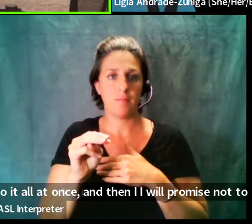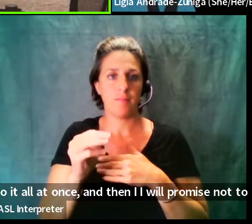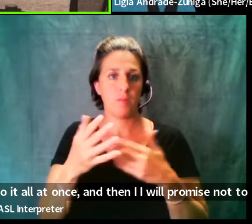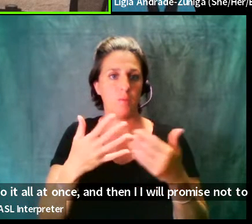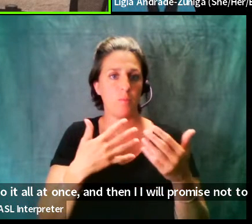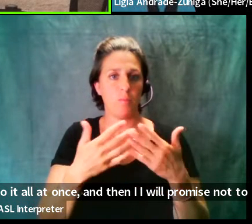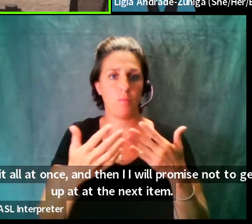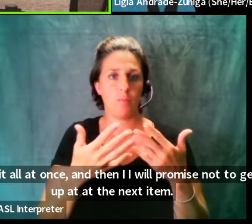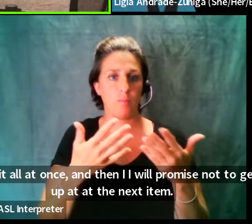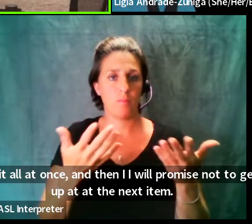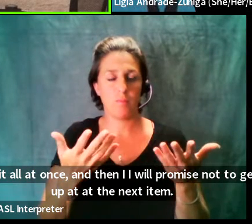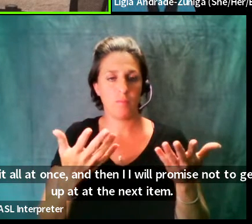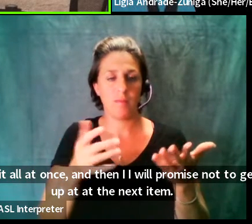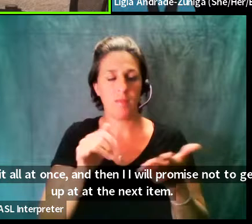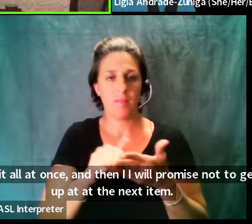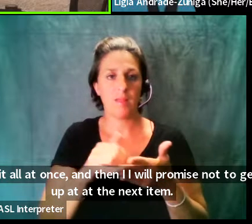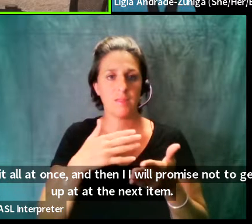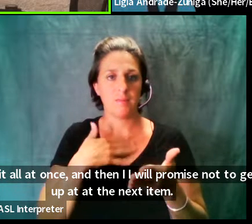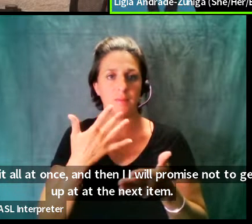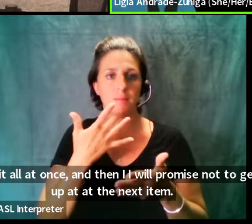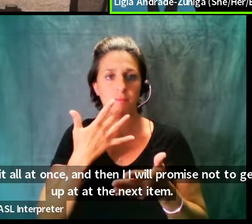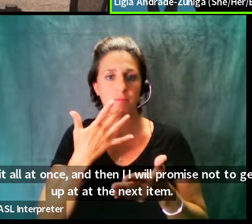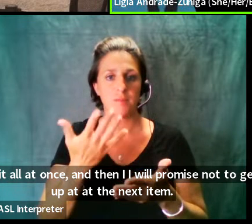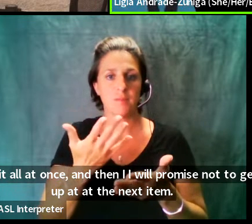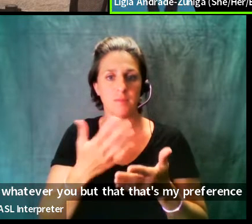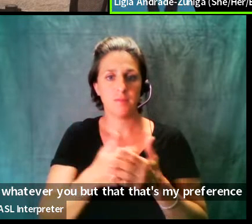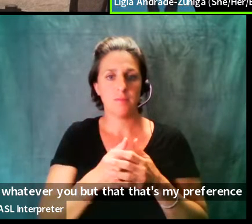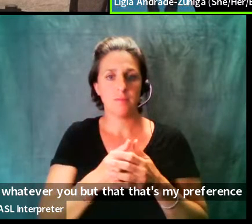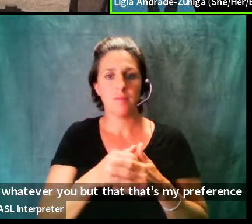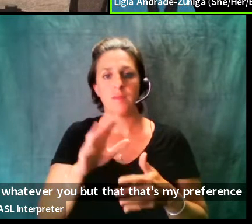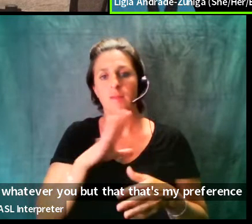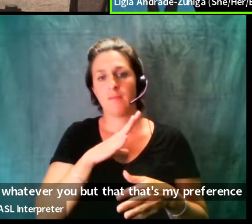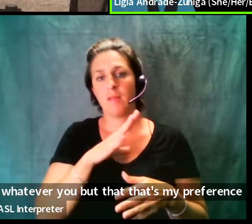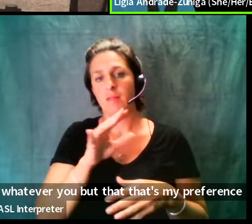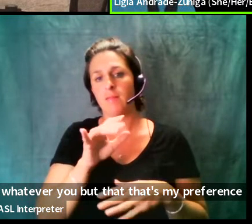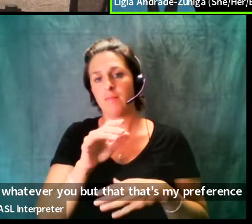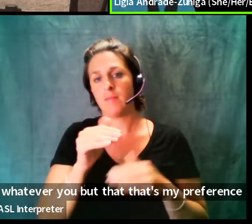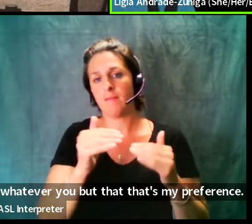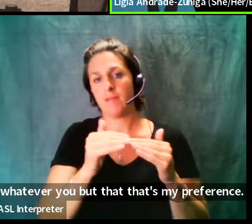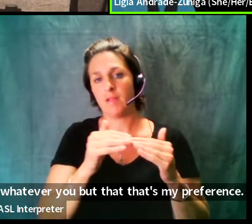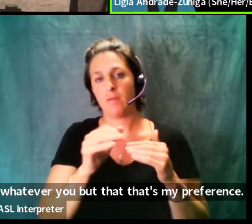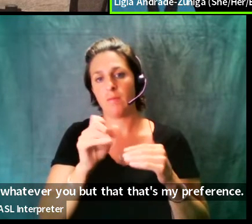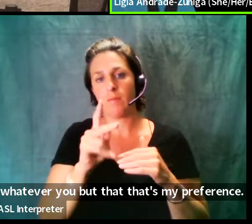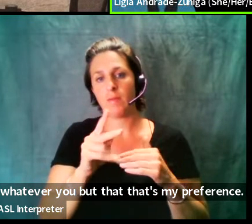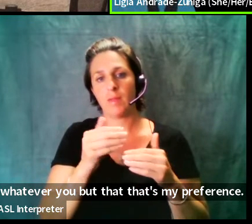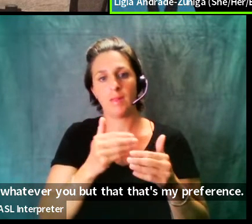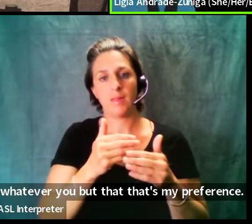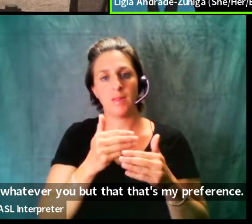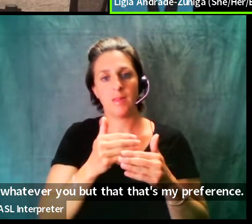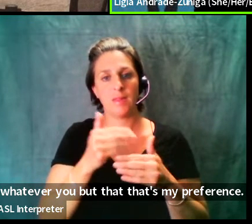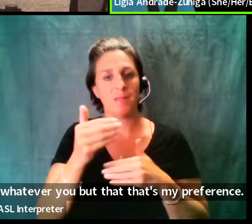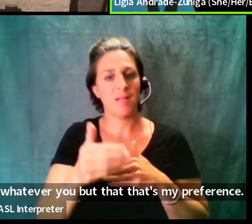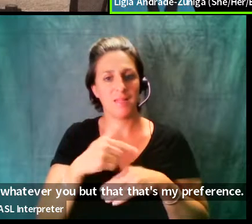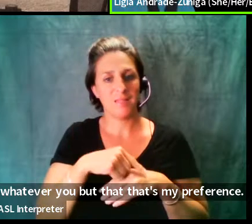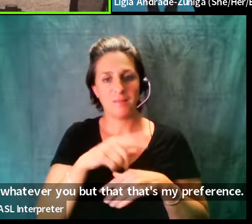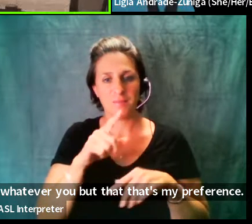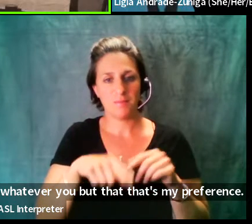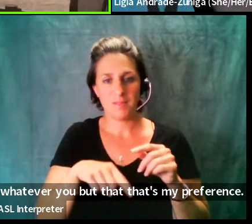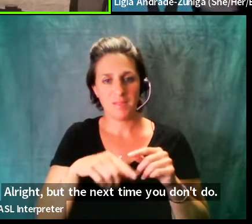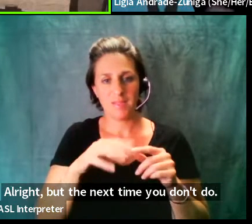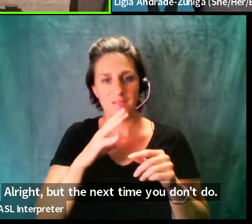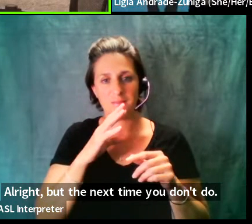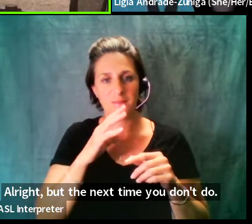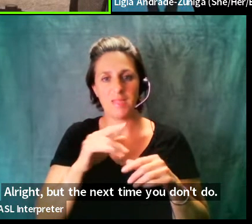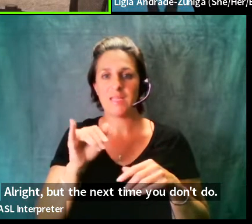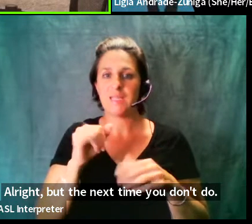whatever you, but that's my preference. All right, that's fair. All right, but the next time you don't get to. I just,